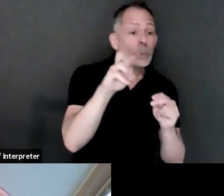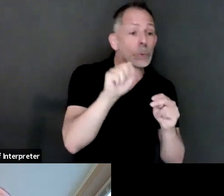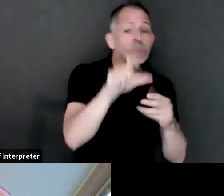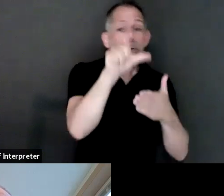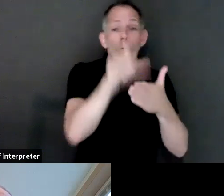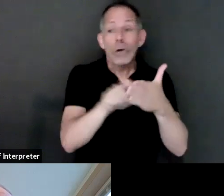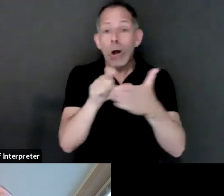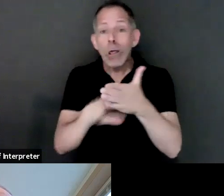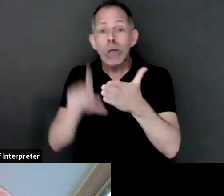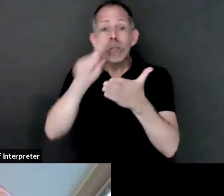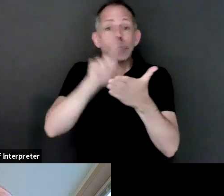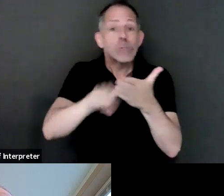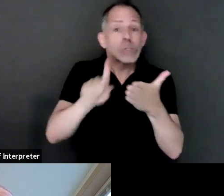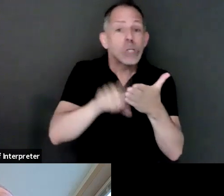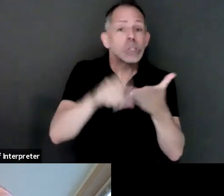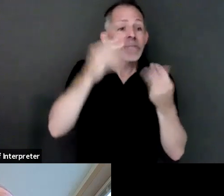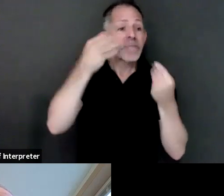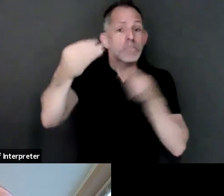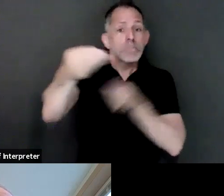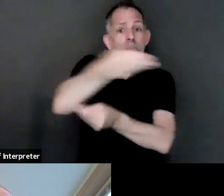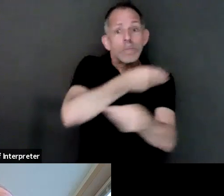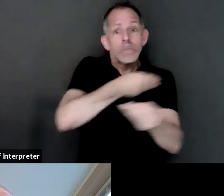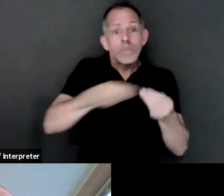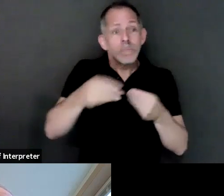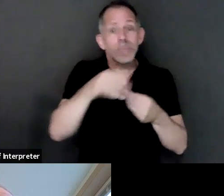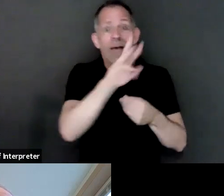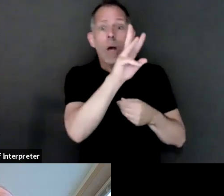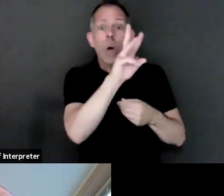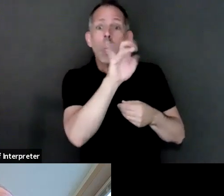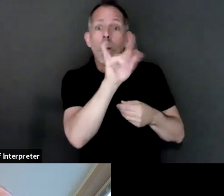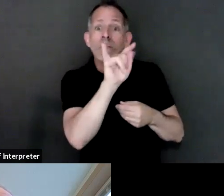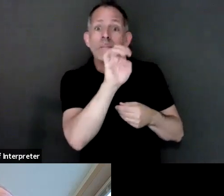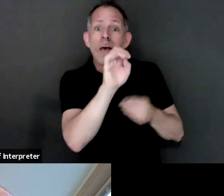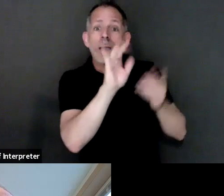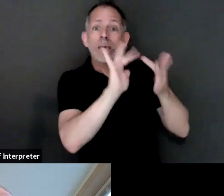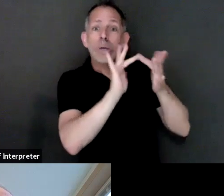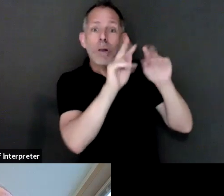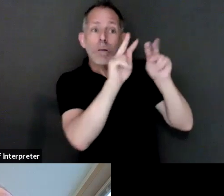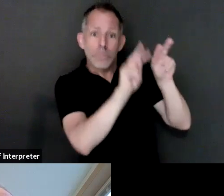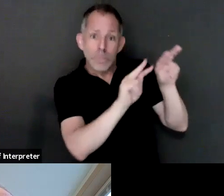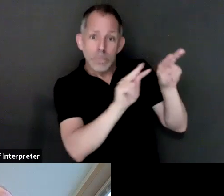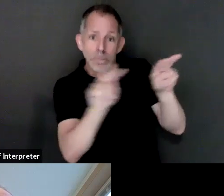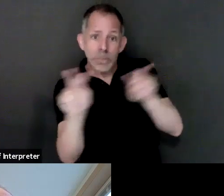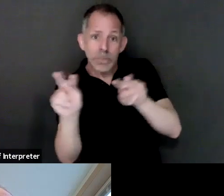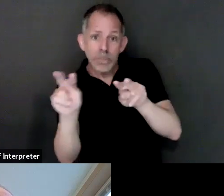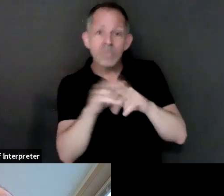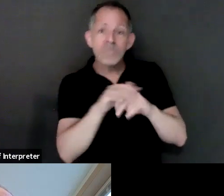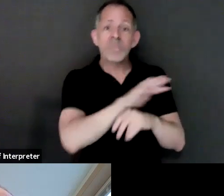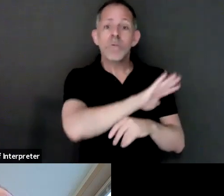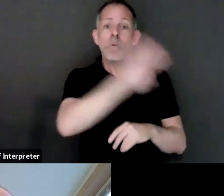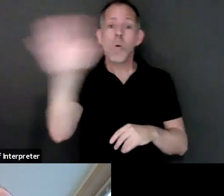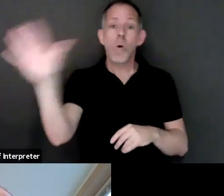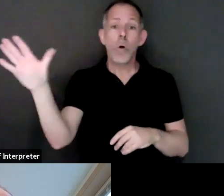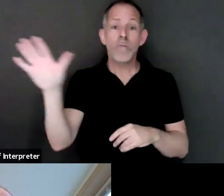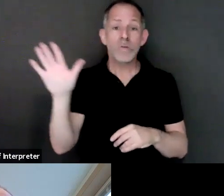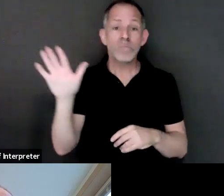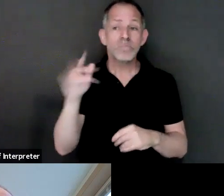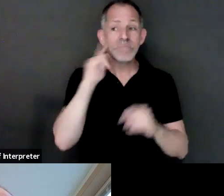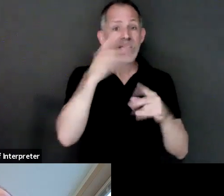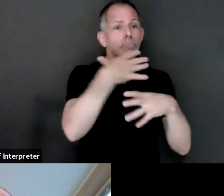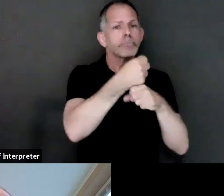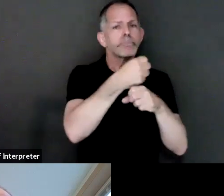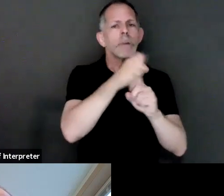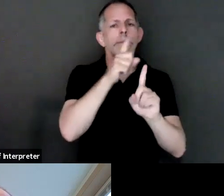tracking this nationwide in different states, you're kind of looking at summaries from a month ago and back, and those rates look lower,